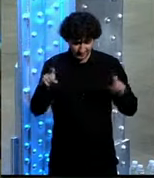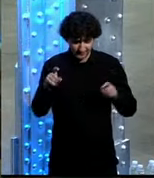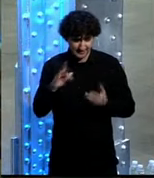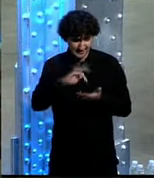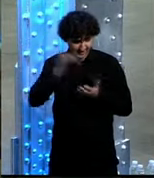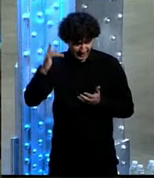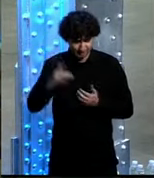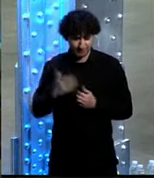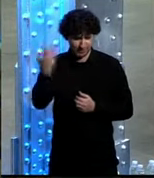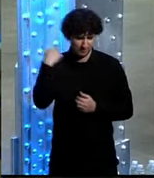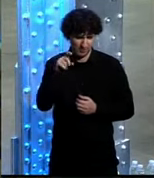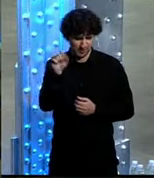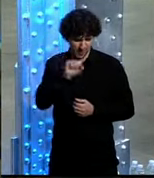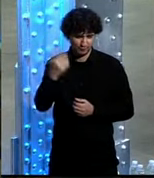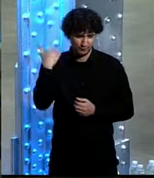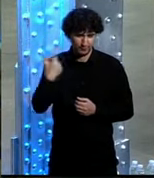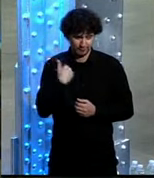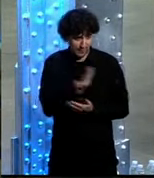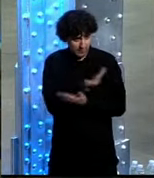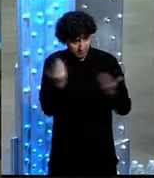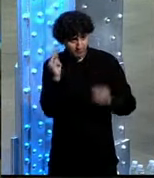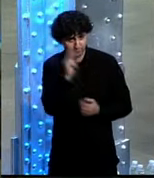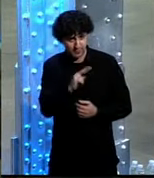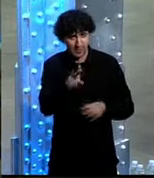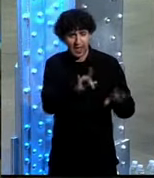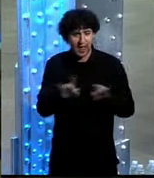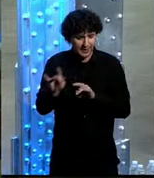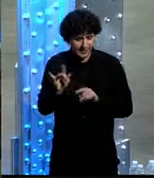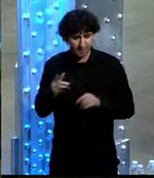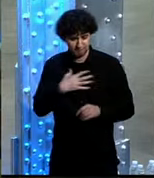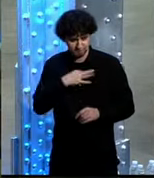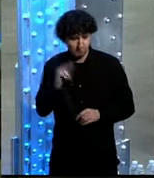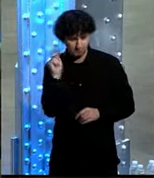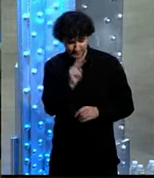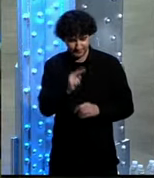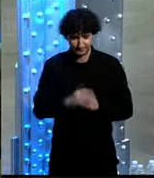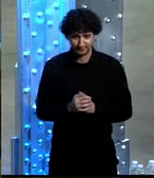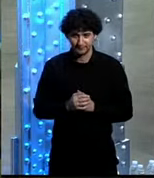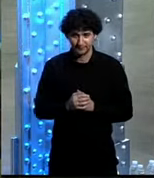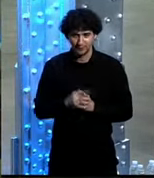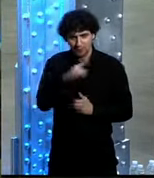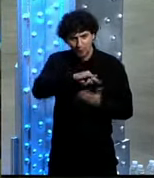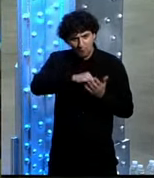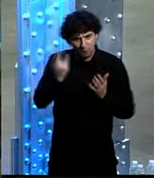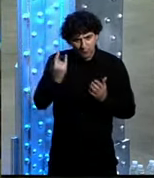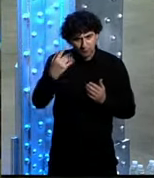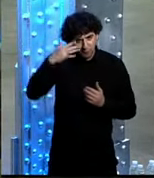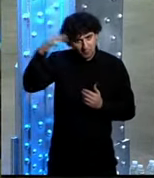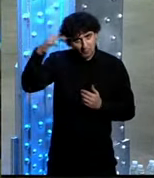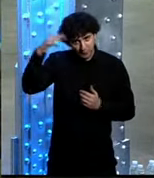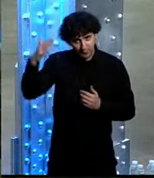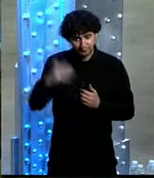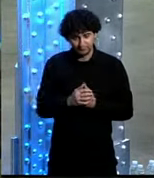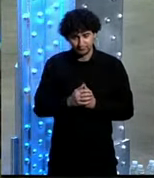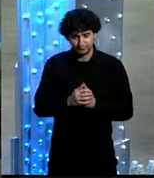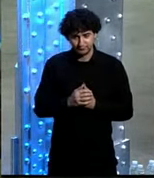some shooting we had a few years ago. You can watch it online if you want. It's called Arena Life project